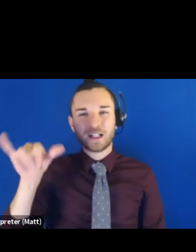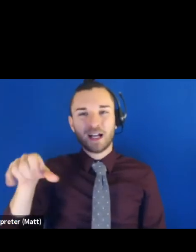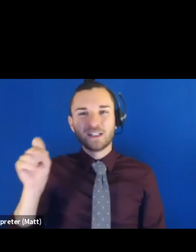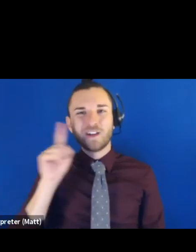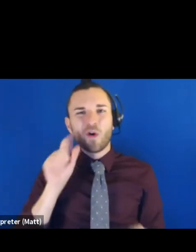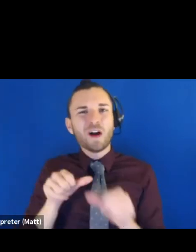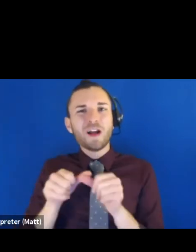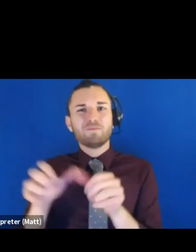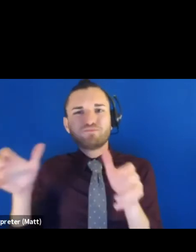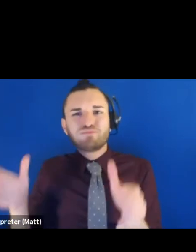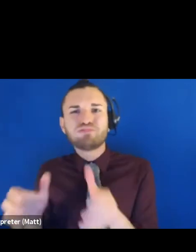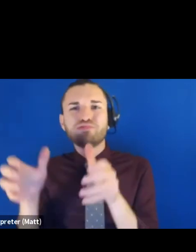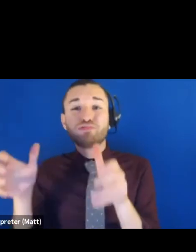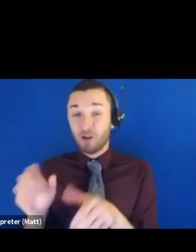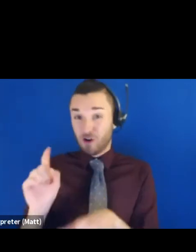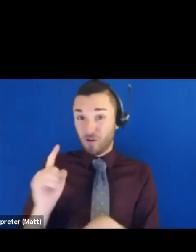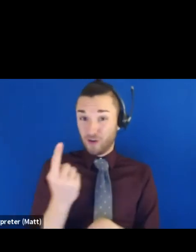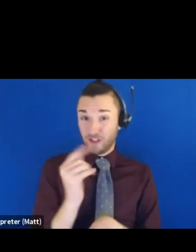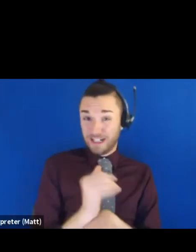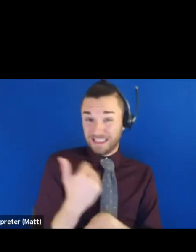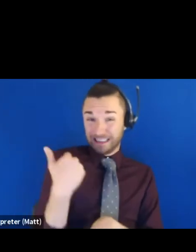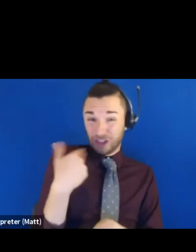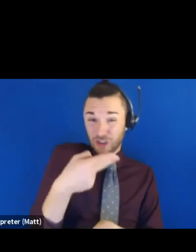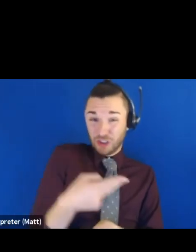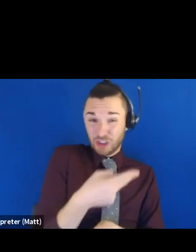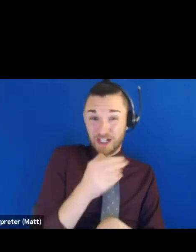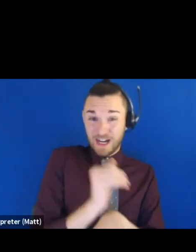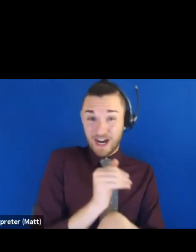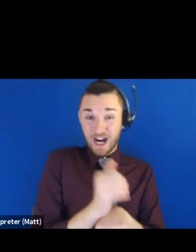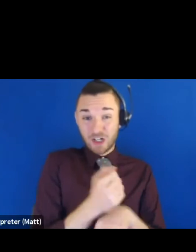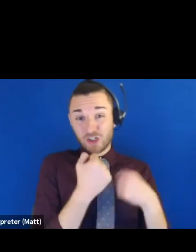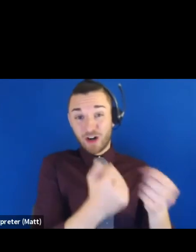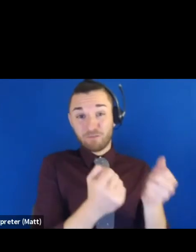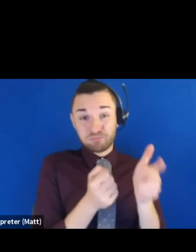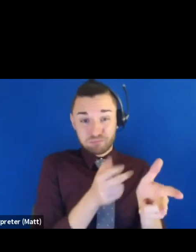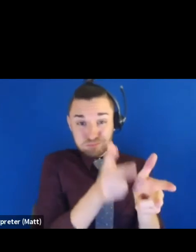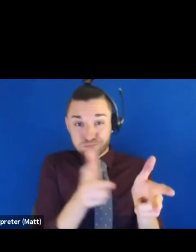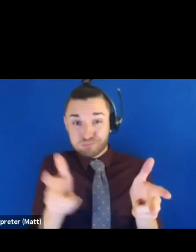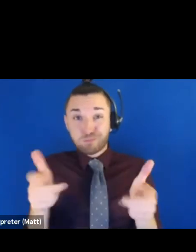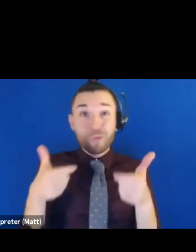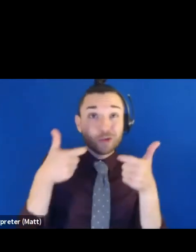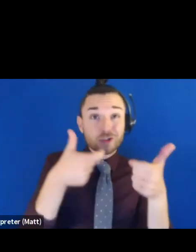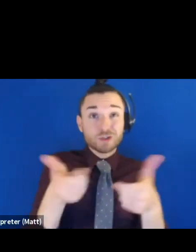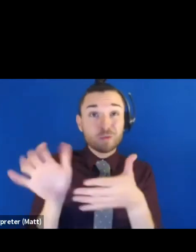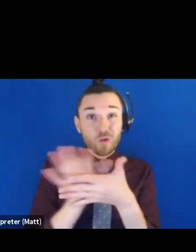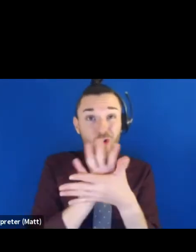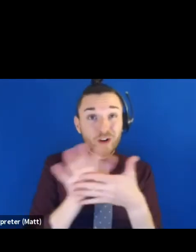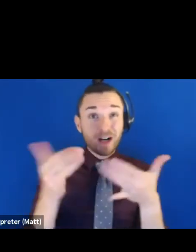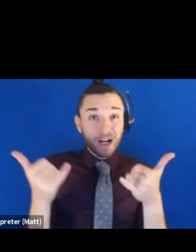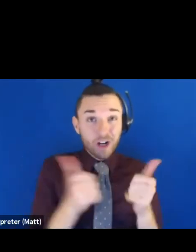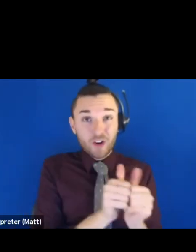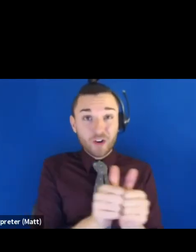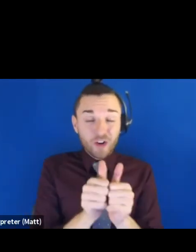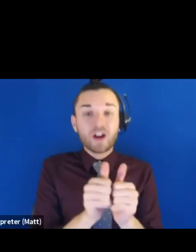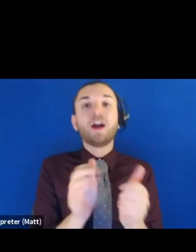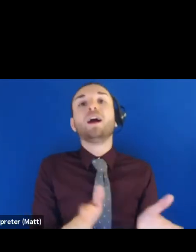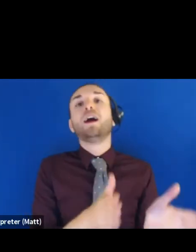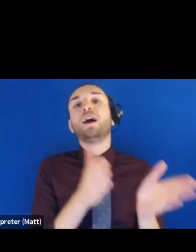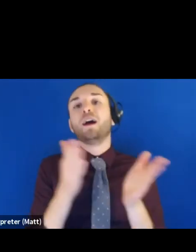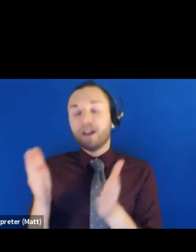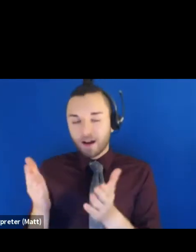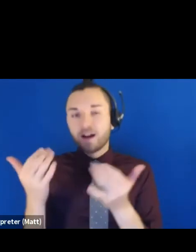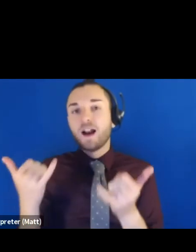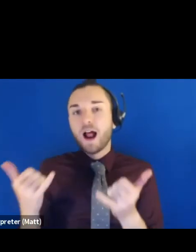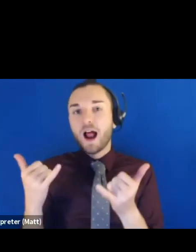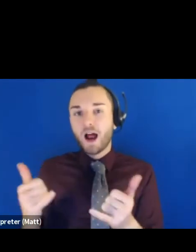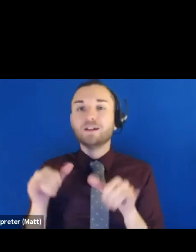drive-in movies and now here in your living rooms. While we are really, really missing the Castro Theater right now, it